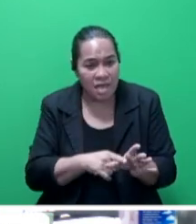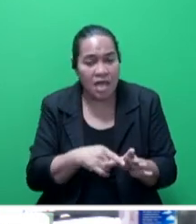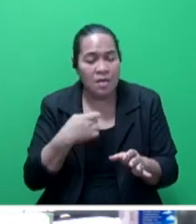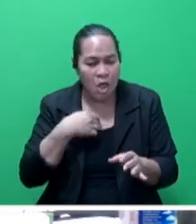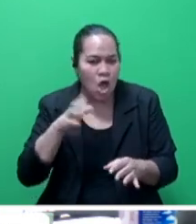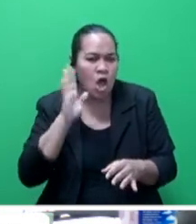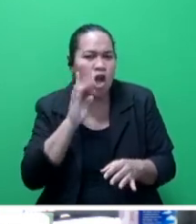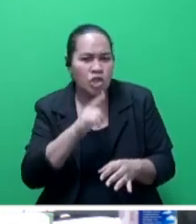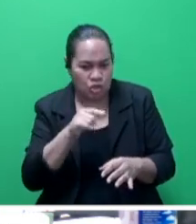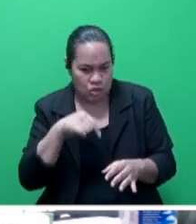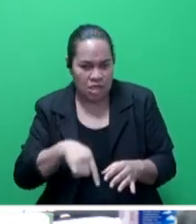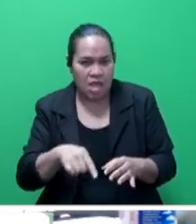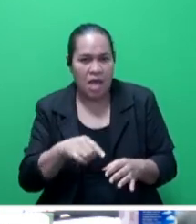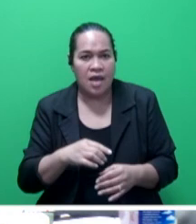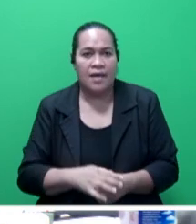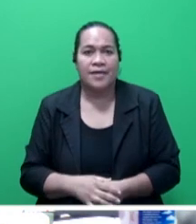in this House, Mr. Speaker, sir.